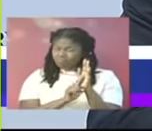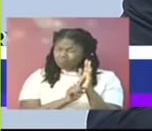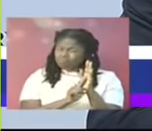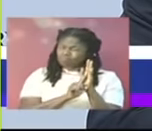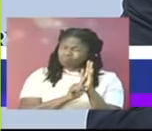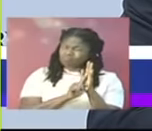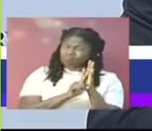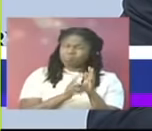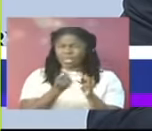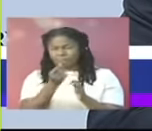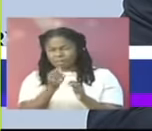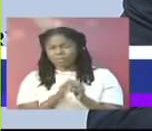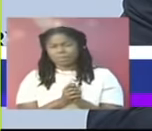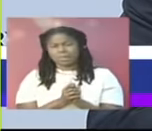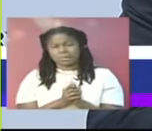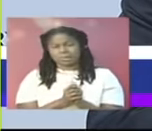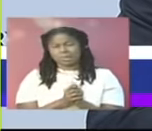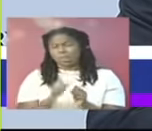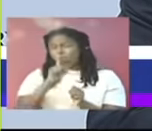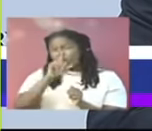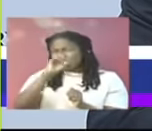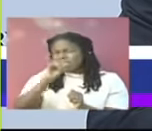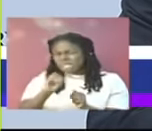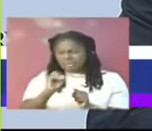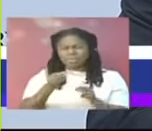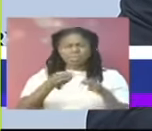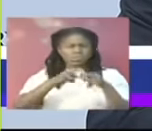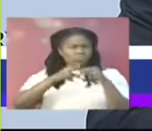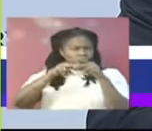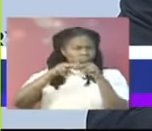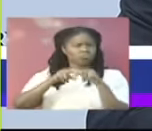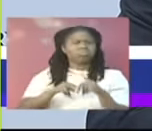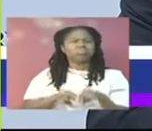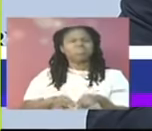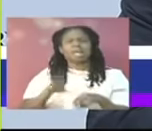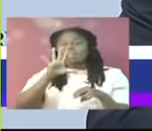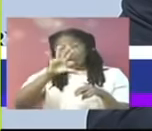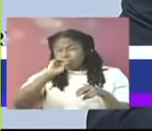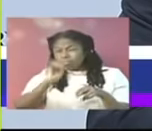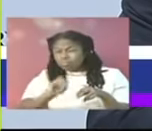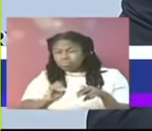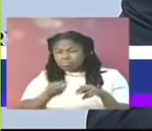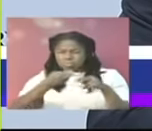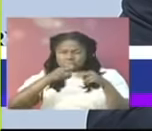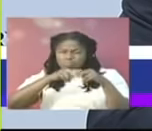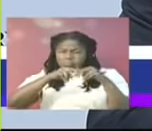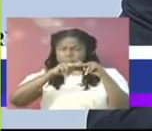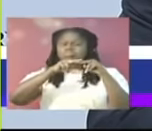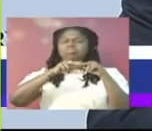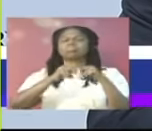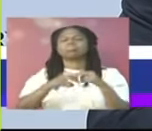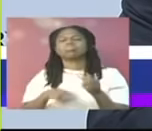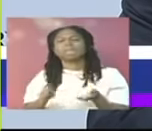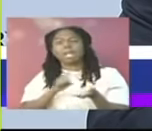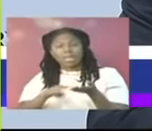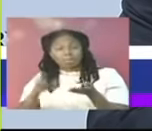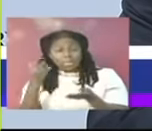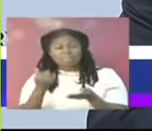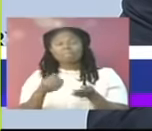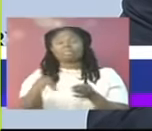the last 3 weeks. 1% increase, 5% increase. The last week, between last week and the week before, there was an